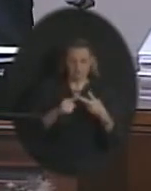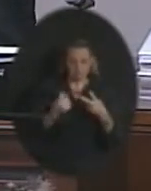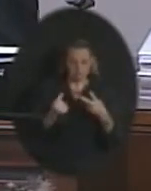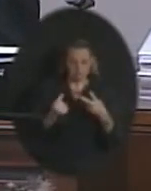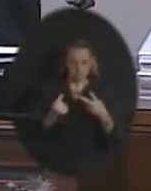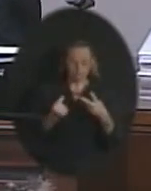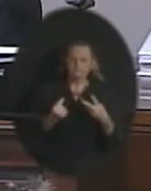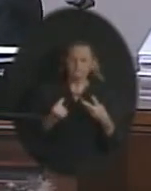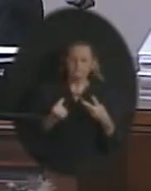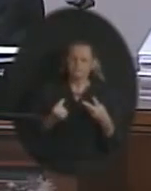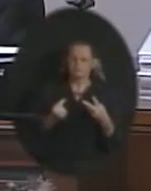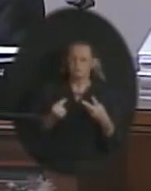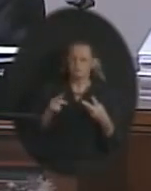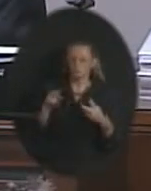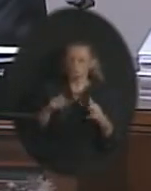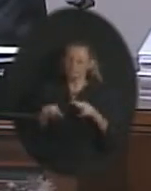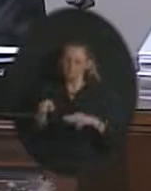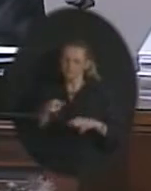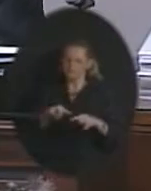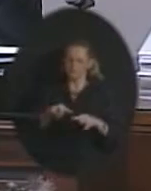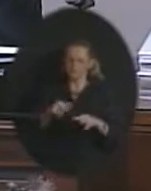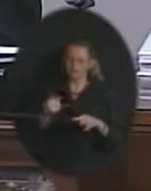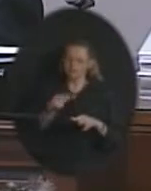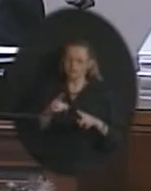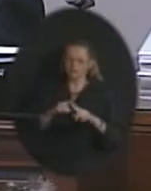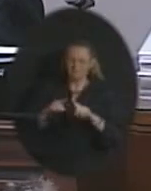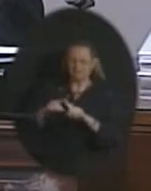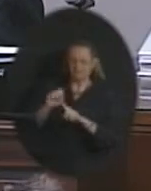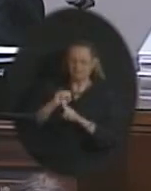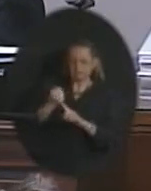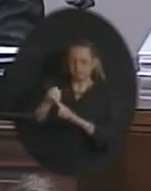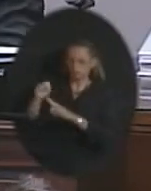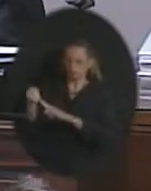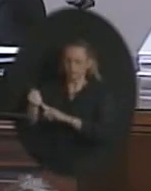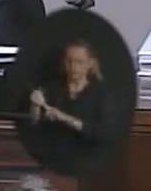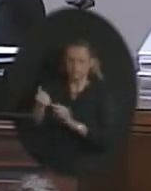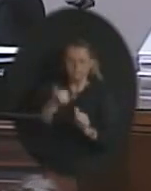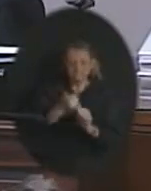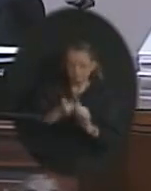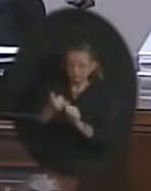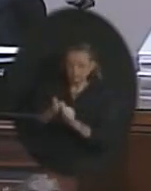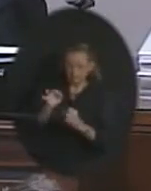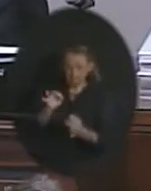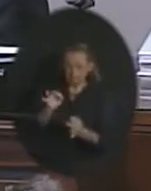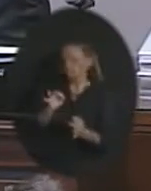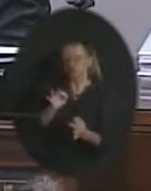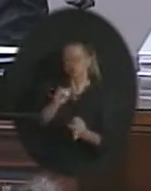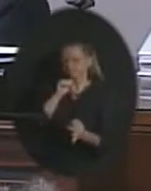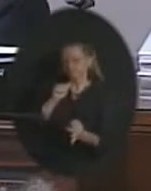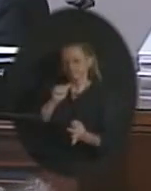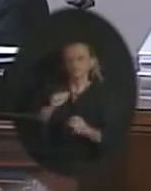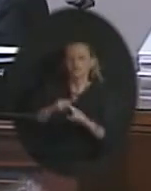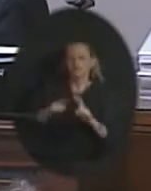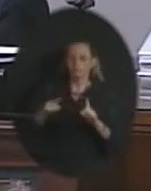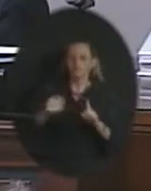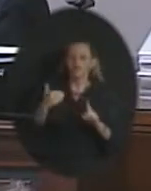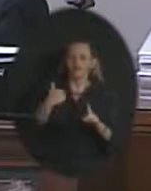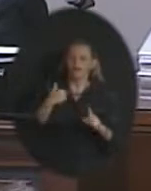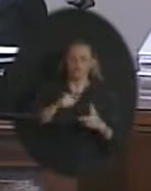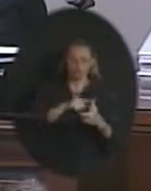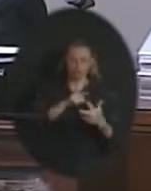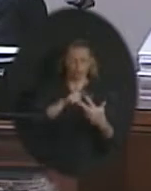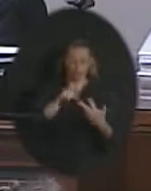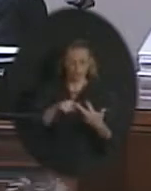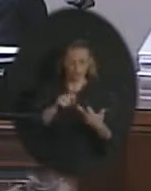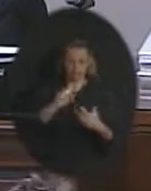some scenarios, and they're not perfect, but what we have done is I actually put together three different scenarios on what we call a